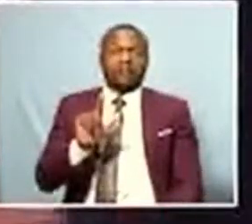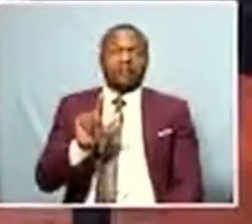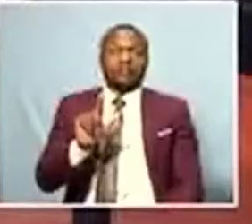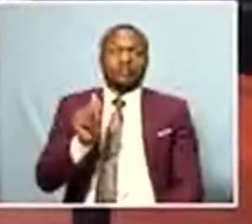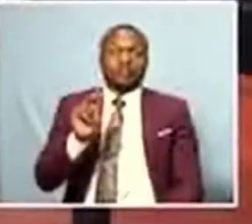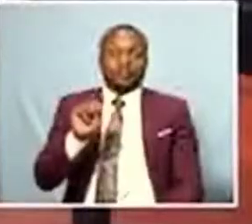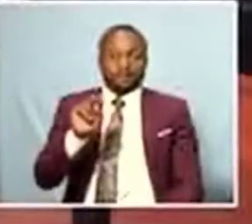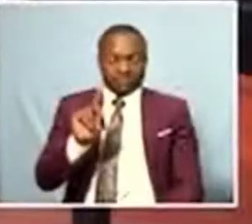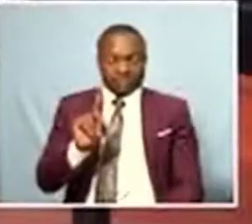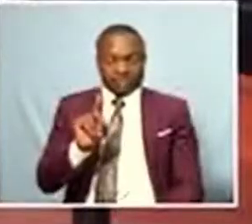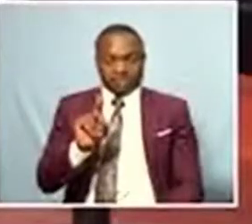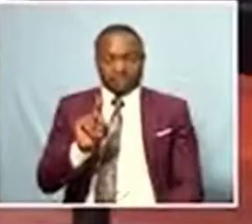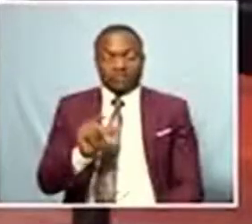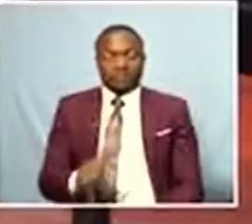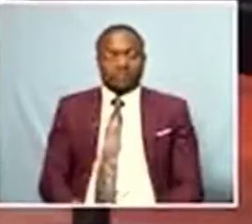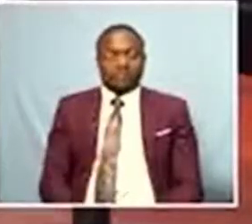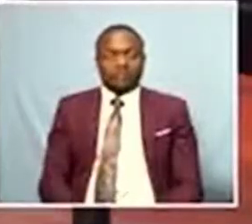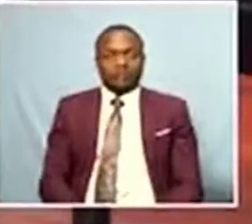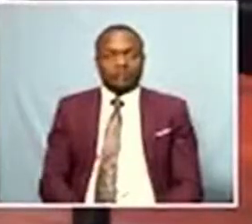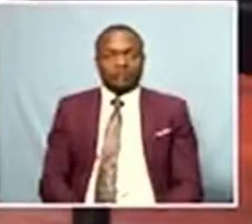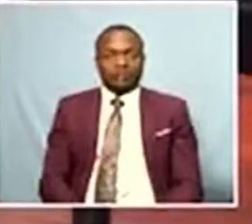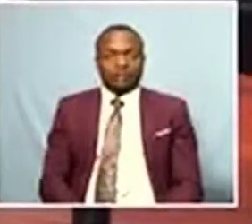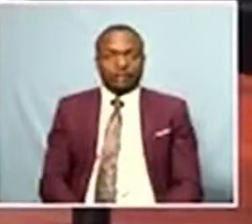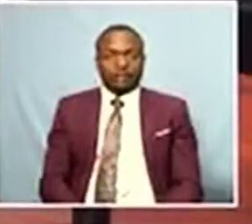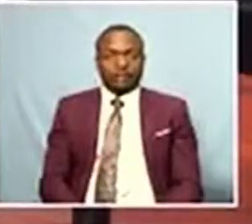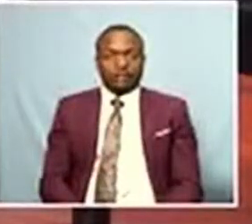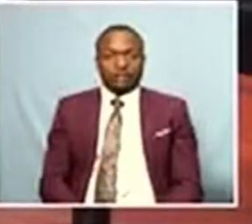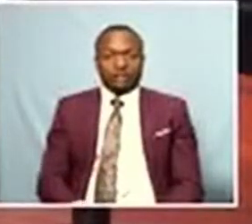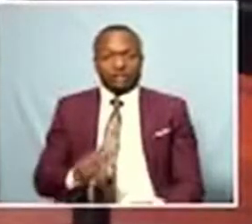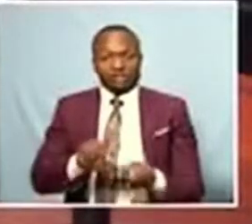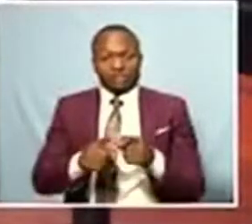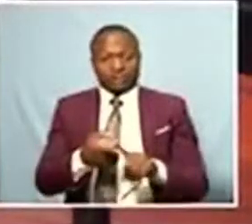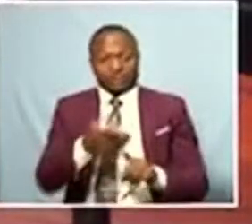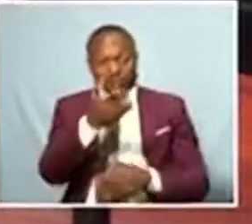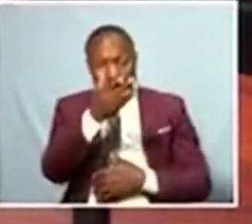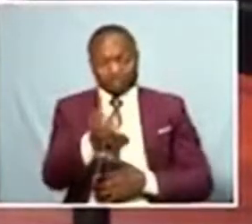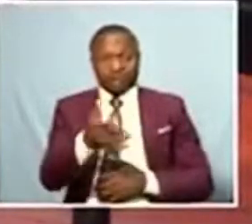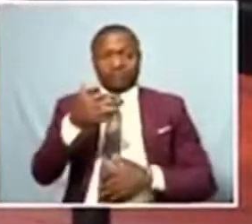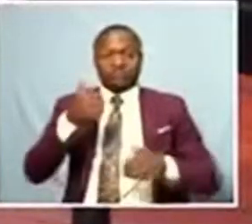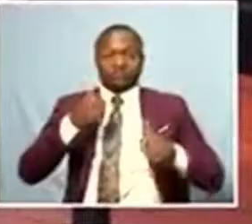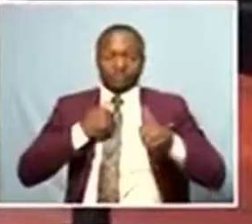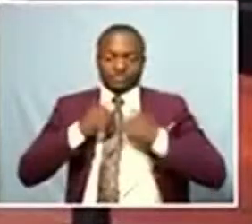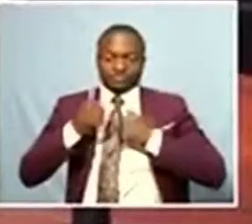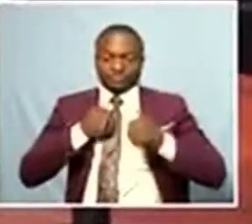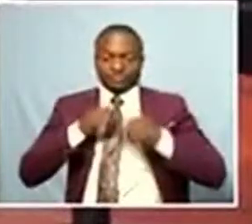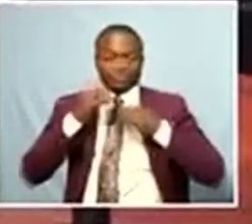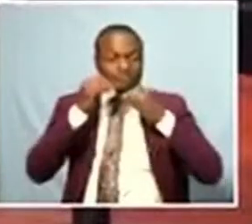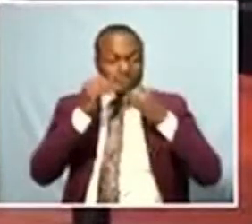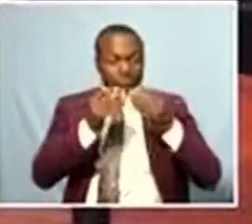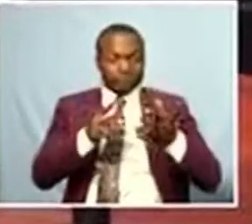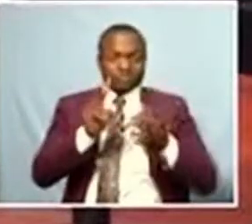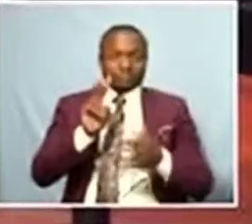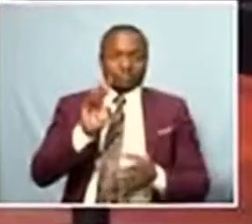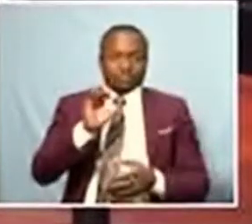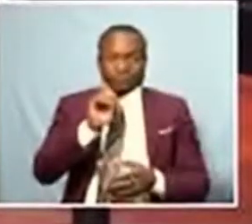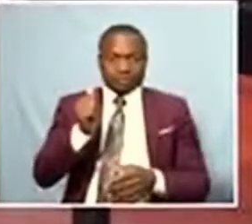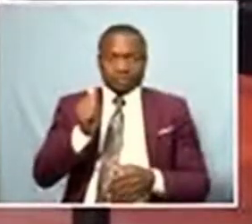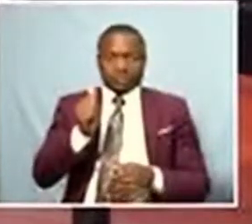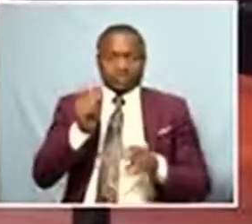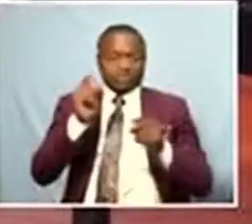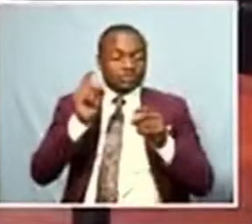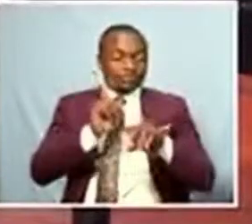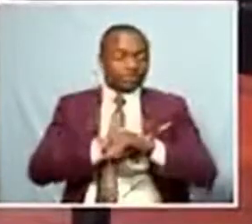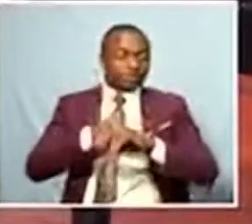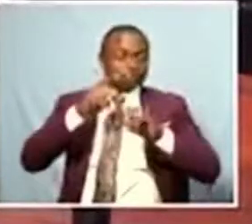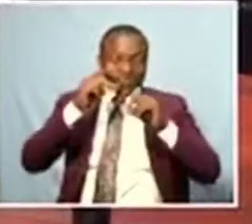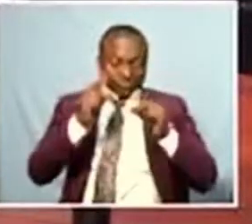countries. And our colleagues here in Rwanda, they offer visas upon arrival to